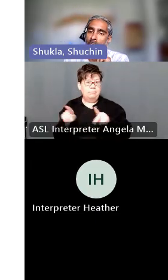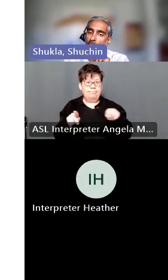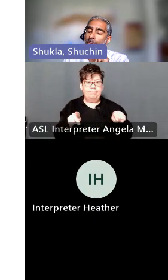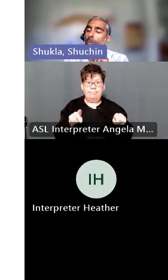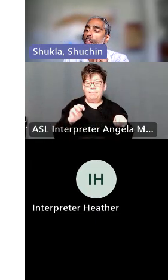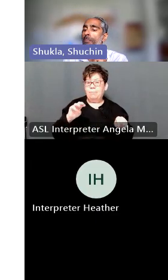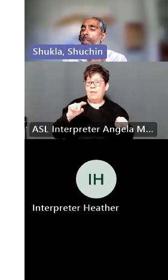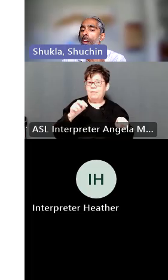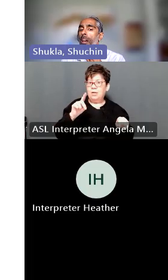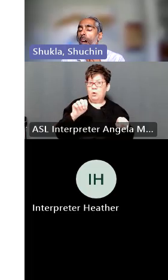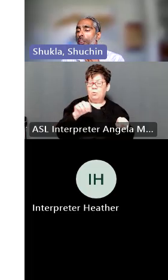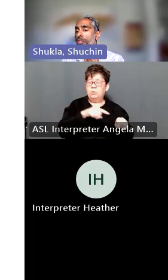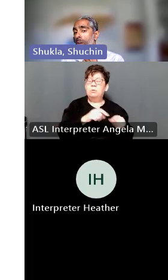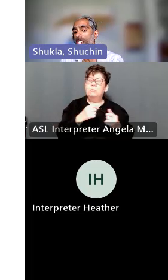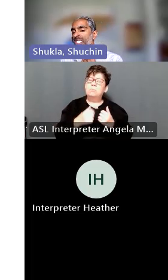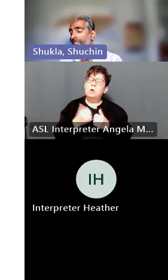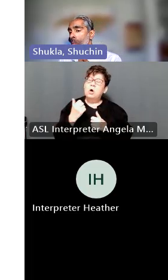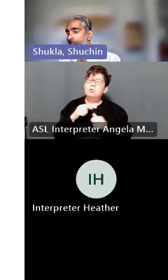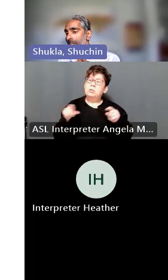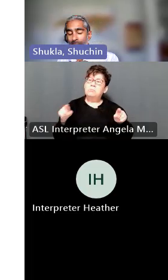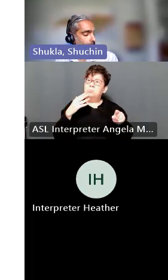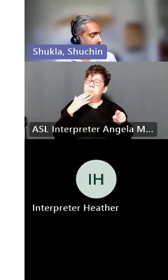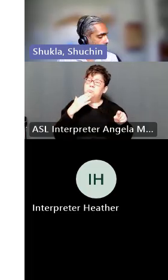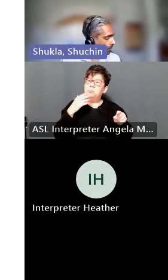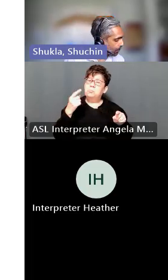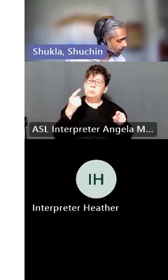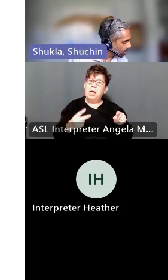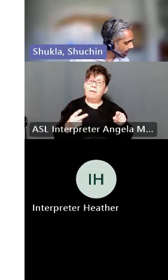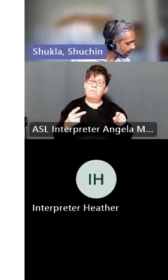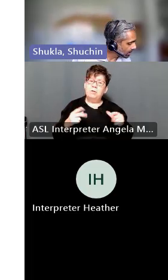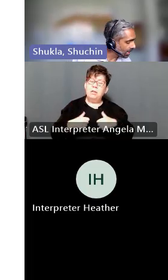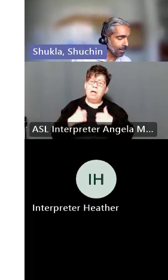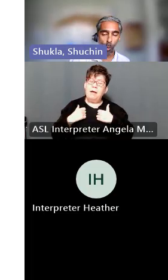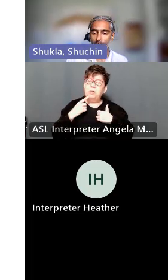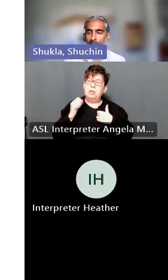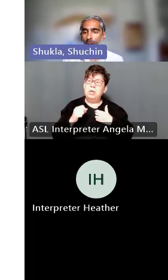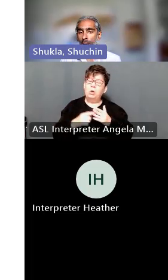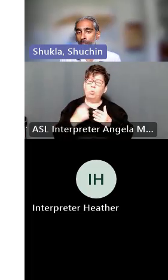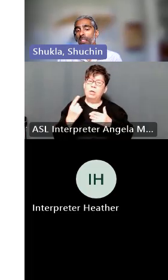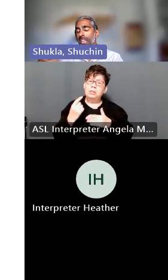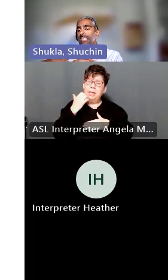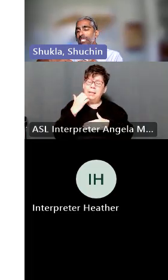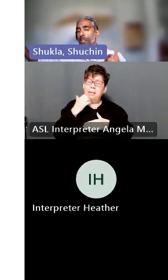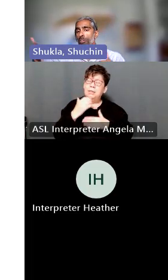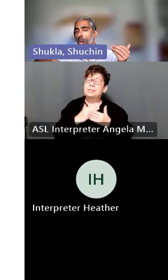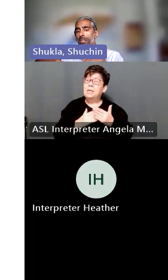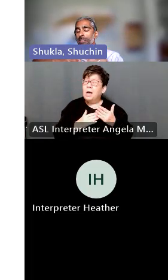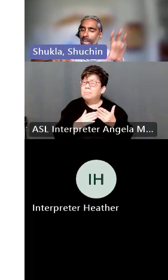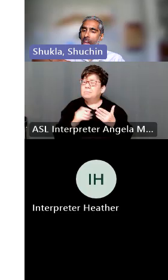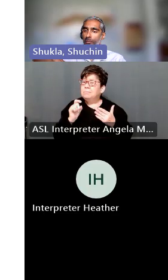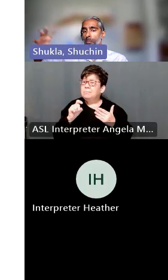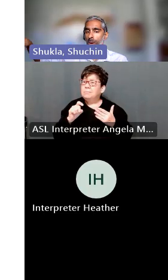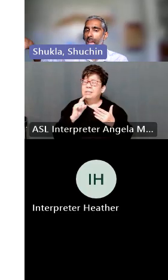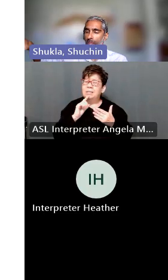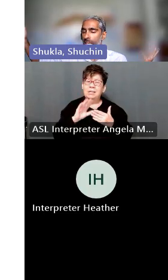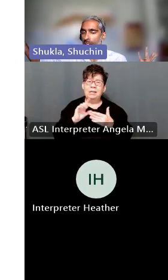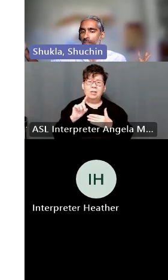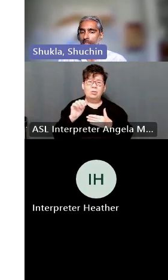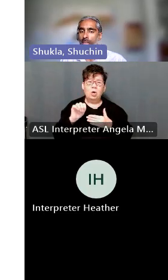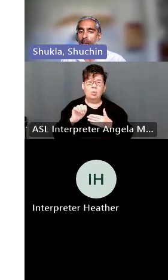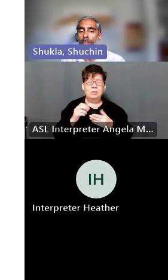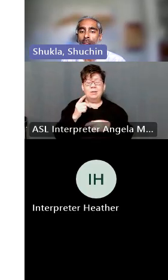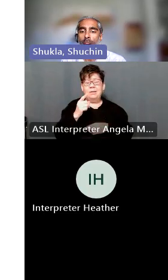have a long enough half-life where you could generally just take it once a day, though some people need it more than, need to split their dose into like half in the